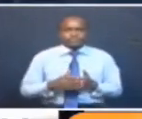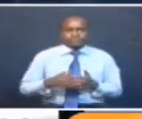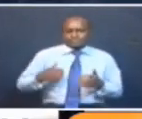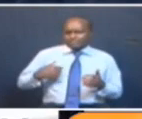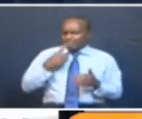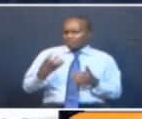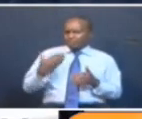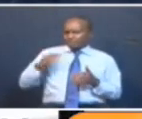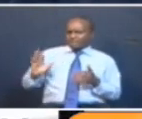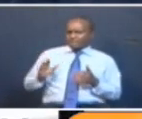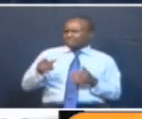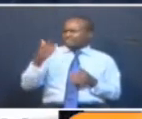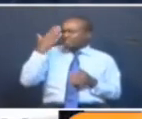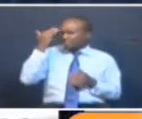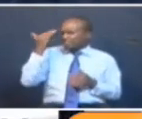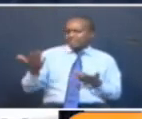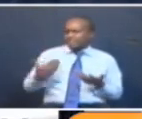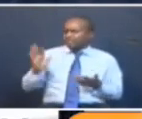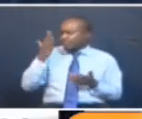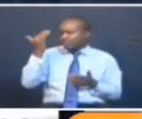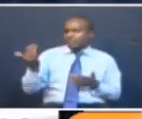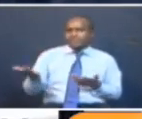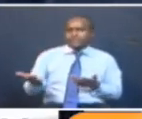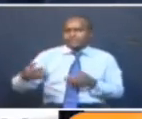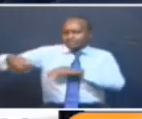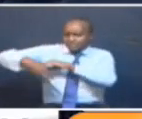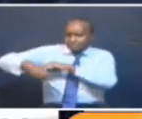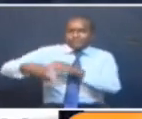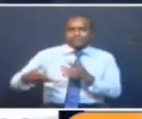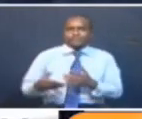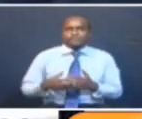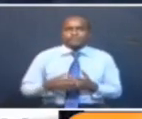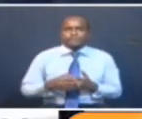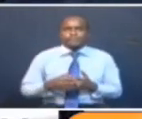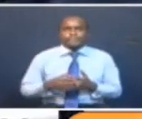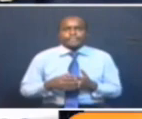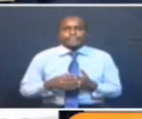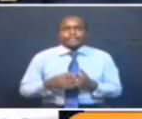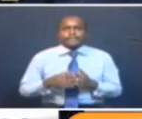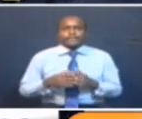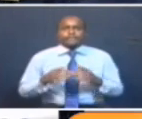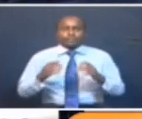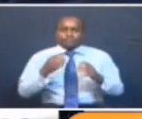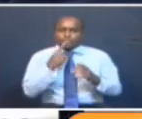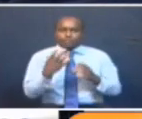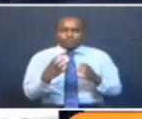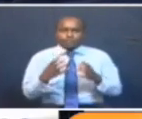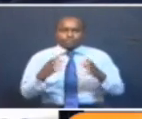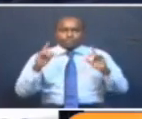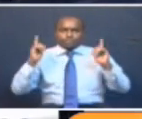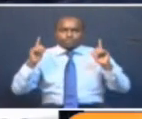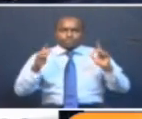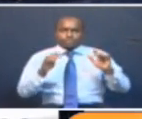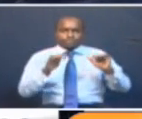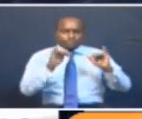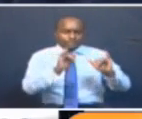tomatoes, why don't you like my tomatoes? But you know, you keep the tomato trucks on one side for 12 hours